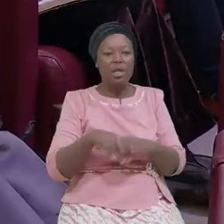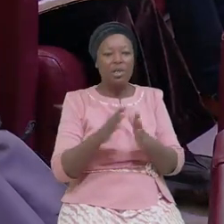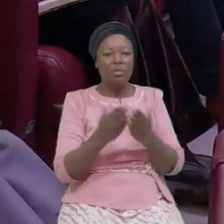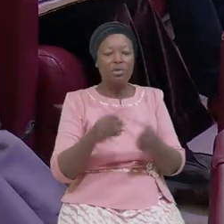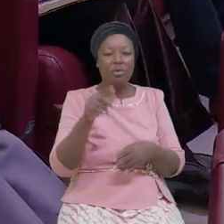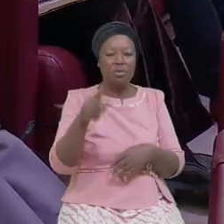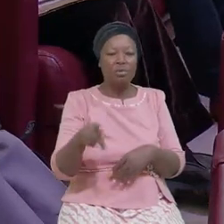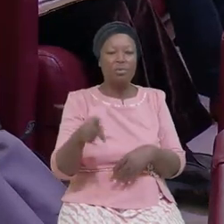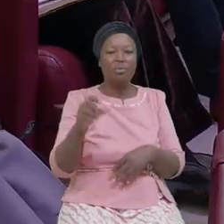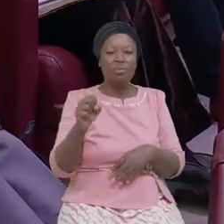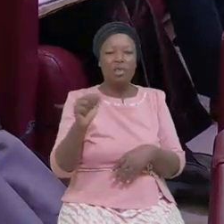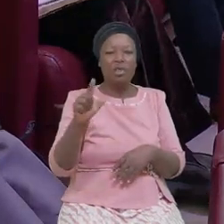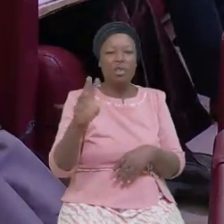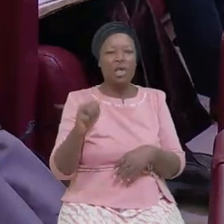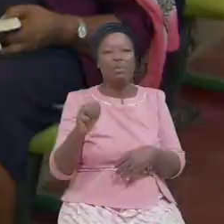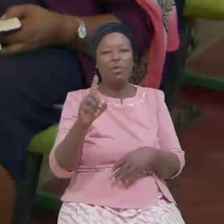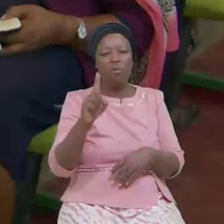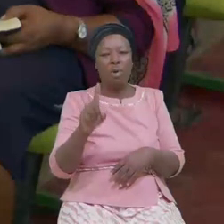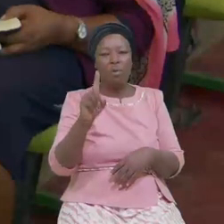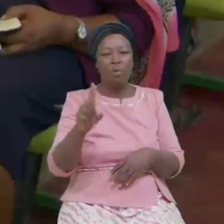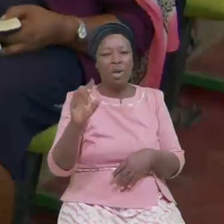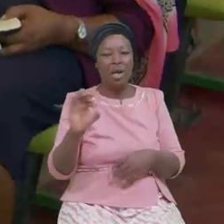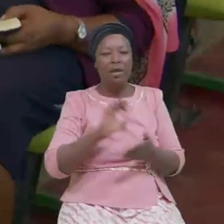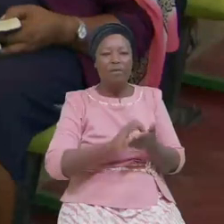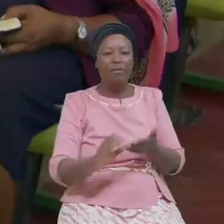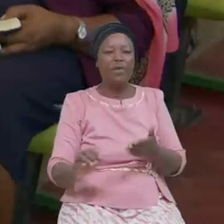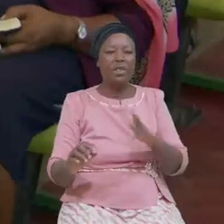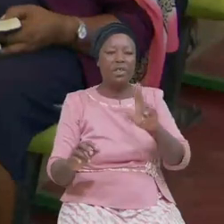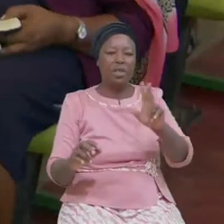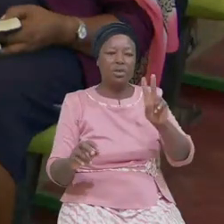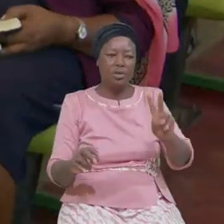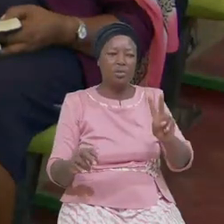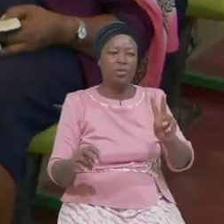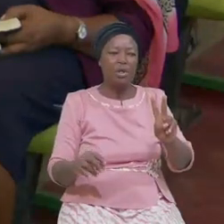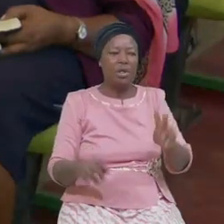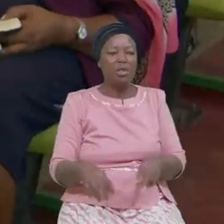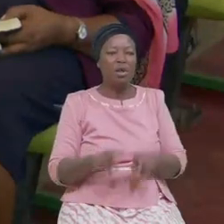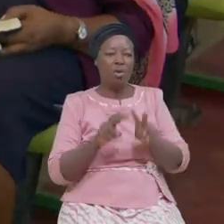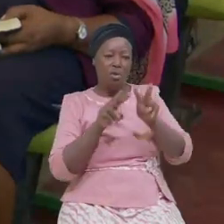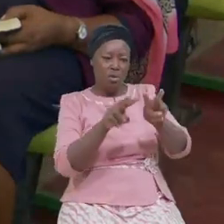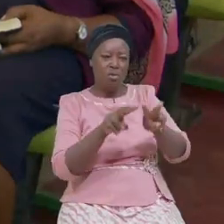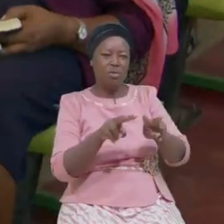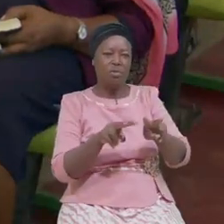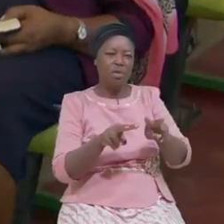Psalm 119, in Psalm 119, reading from verse 32, look thou upon me,